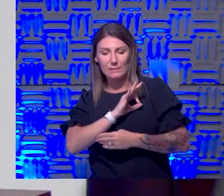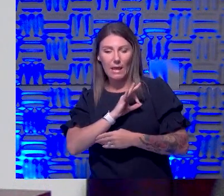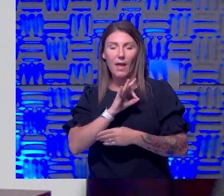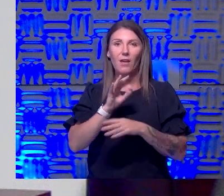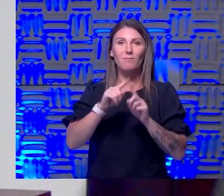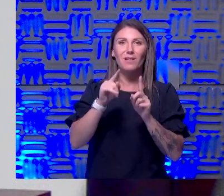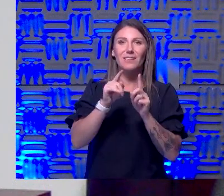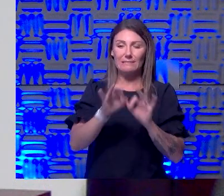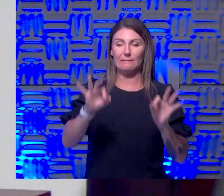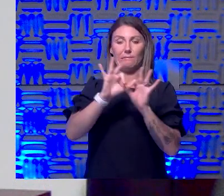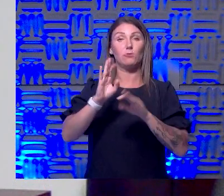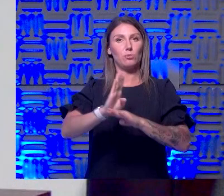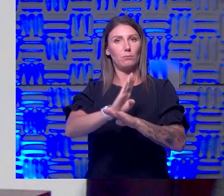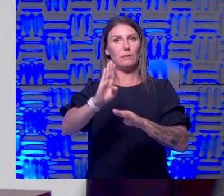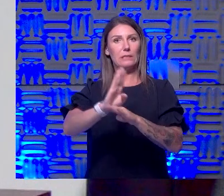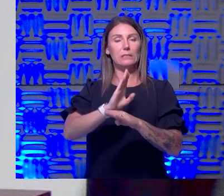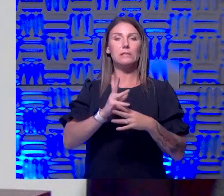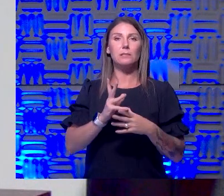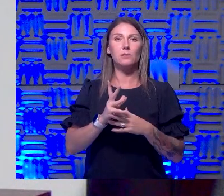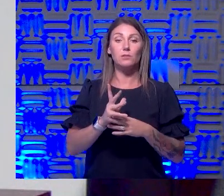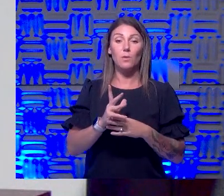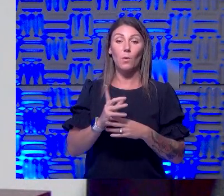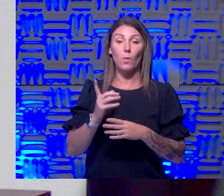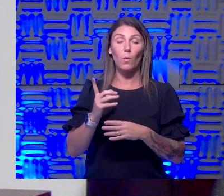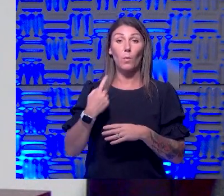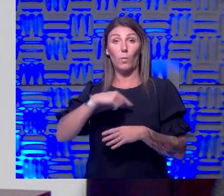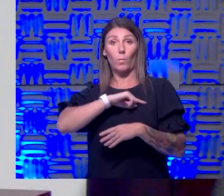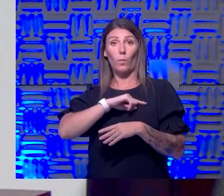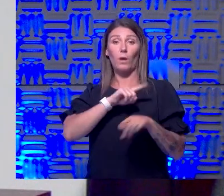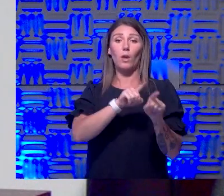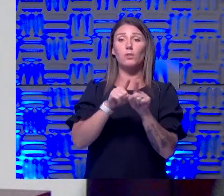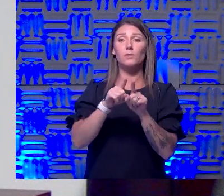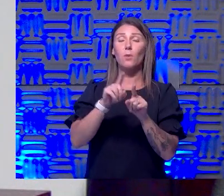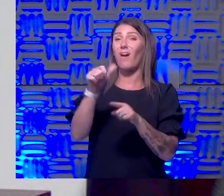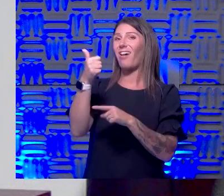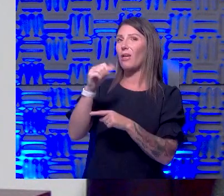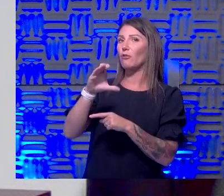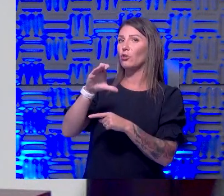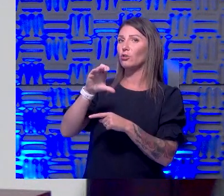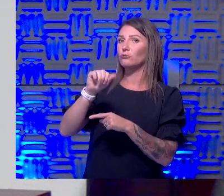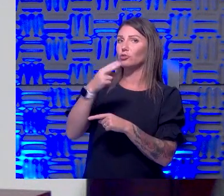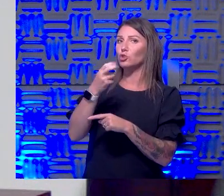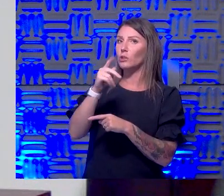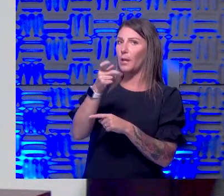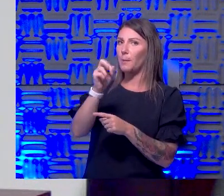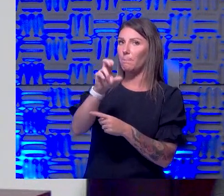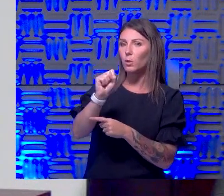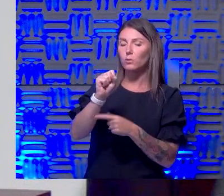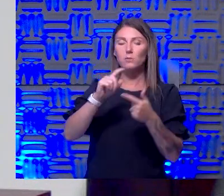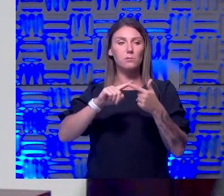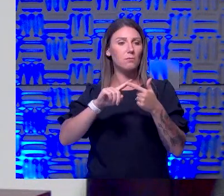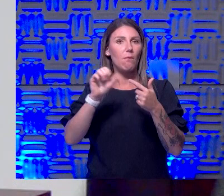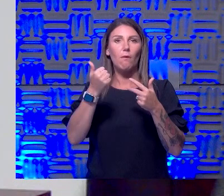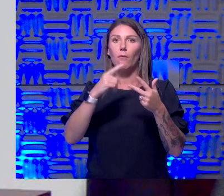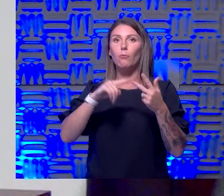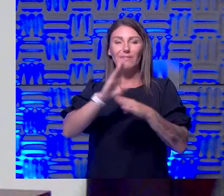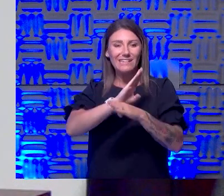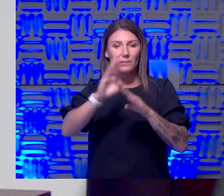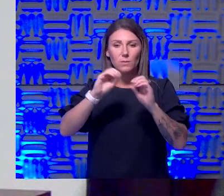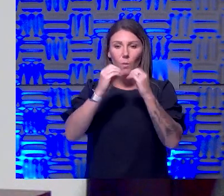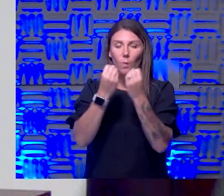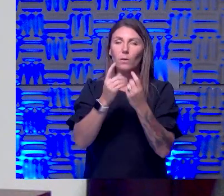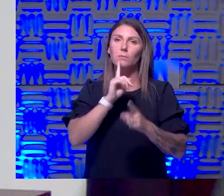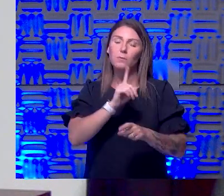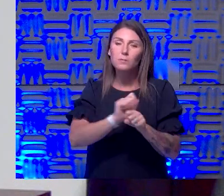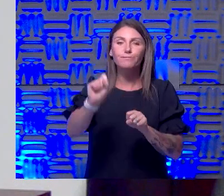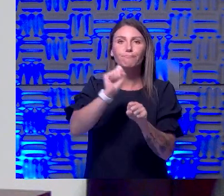business. And so we, along with other chambers across the region and other business organizations, really worked as much